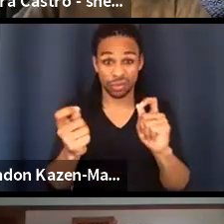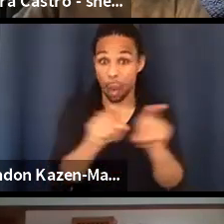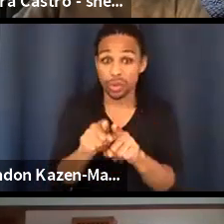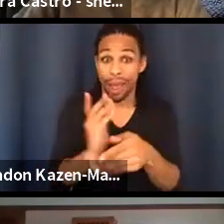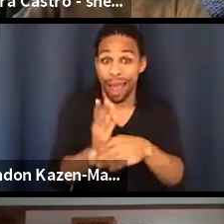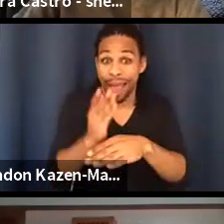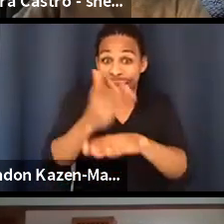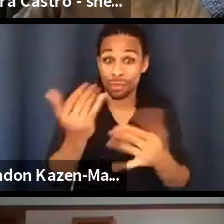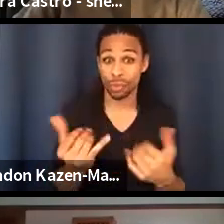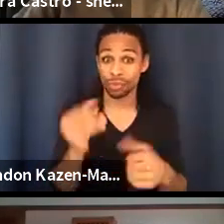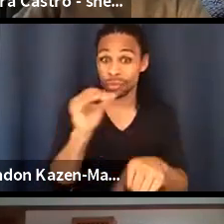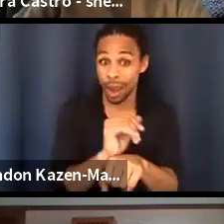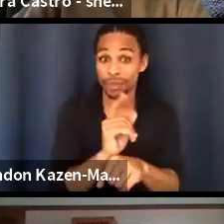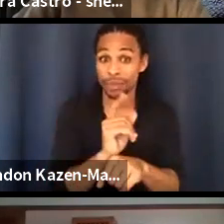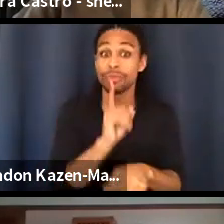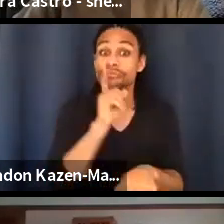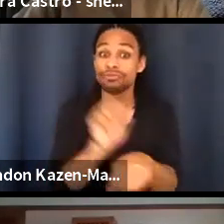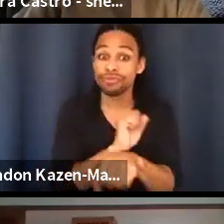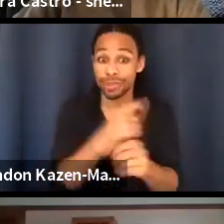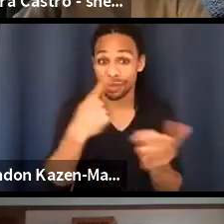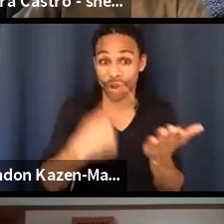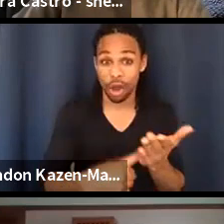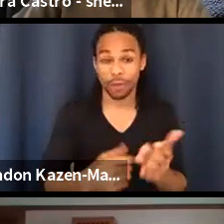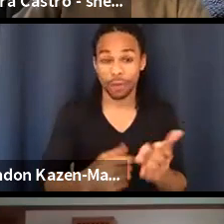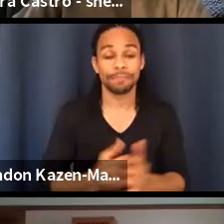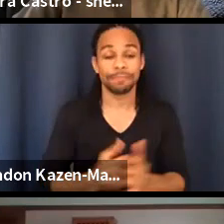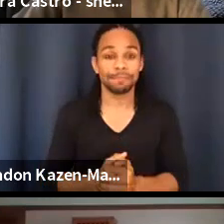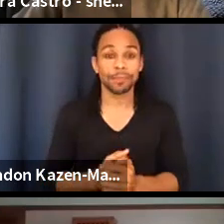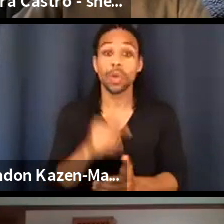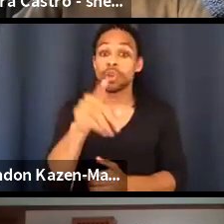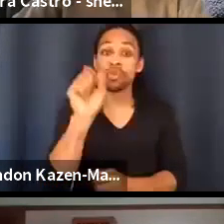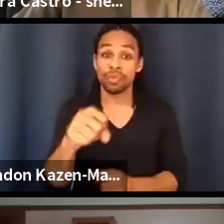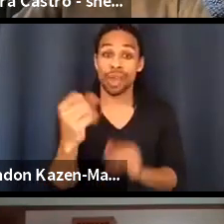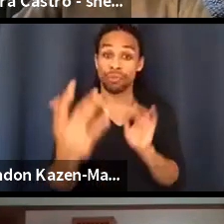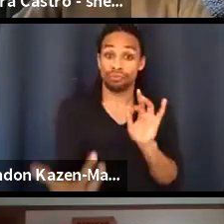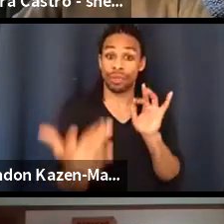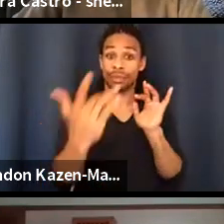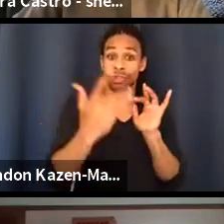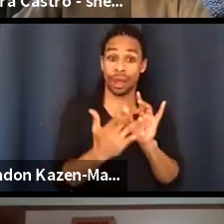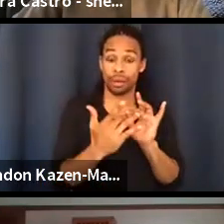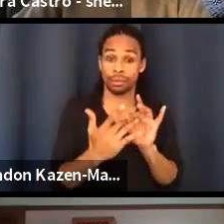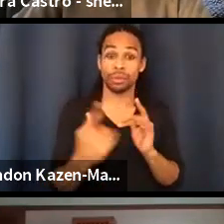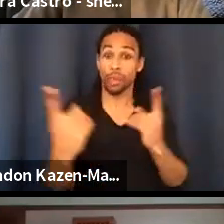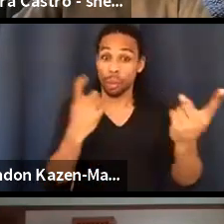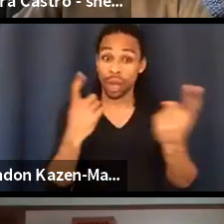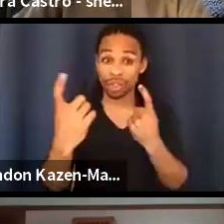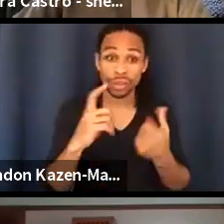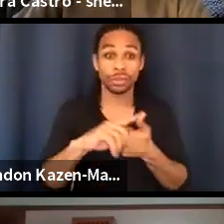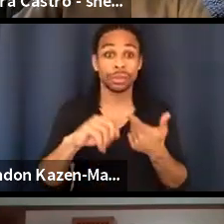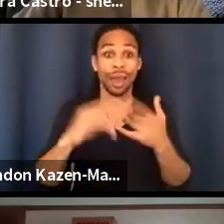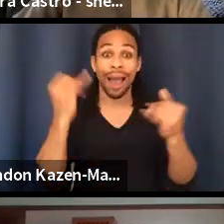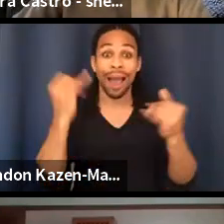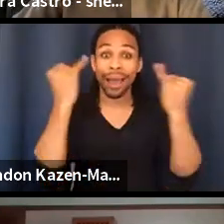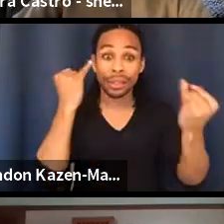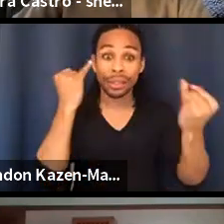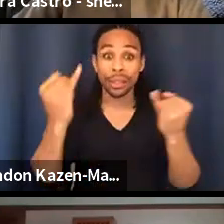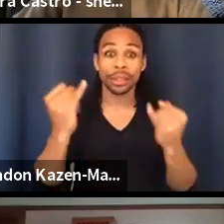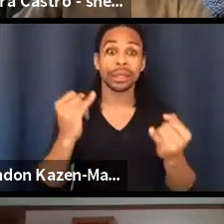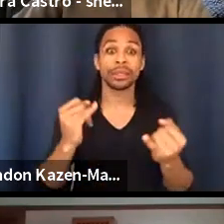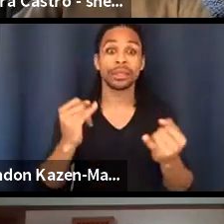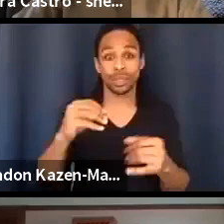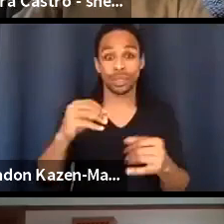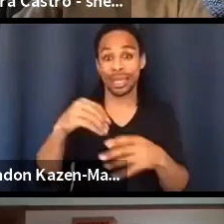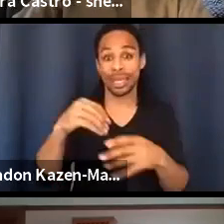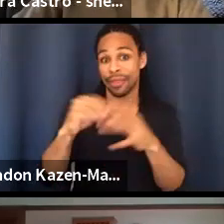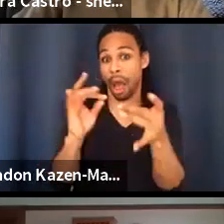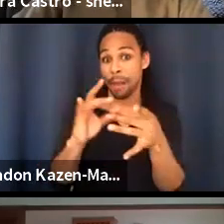with questions or ideas on the comments section in Zoom or on Facebook. We are compiling